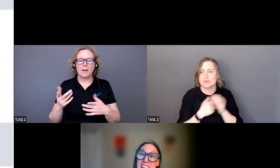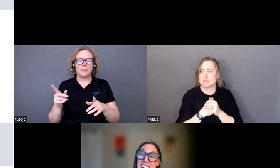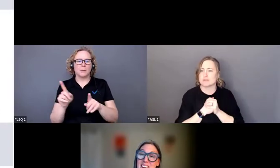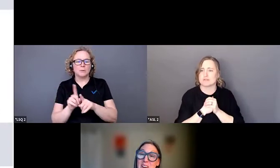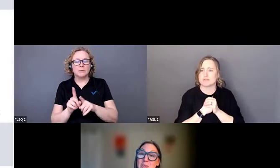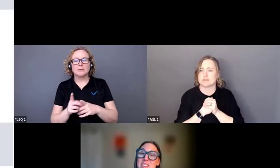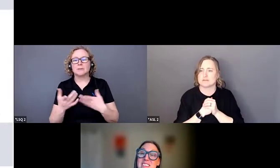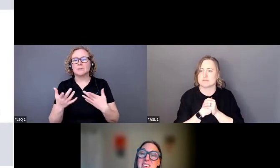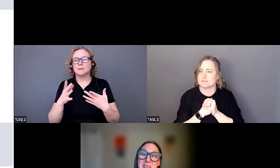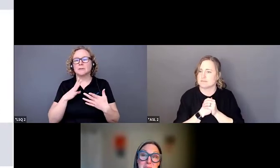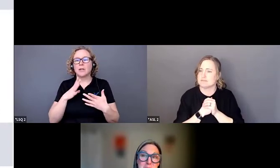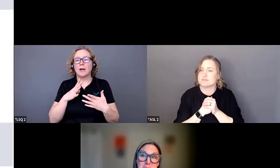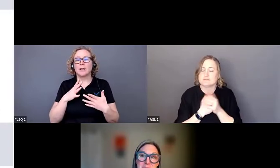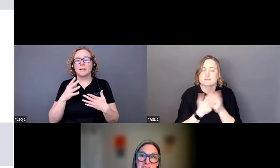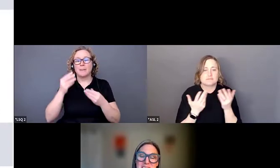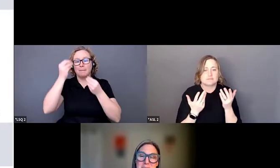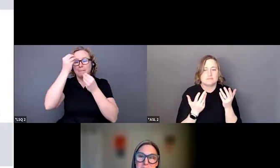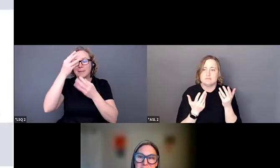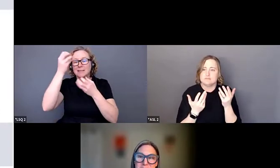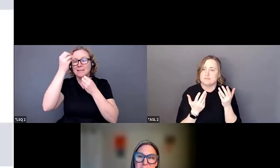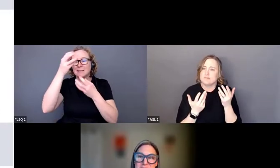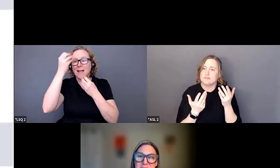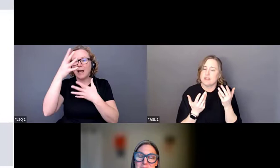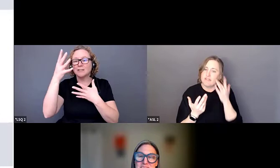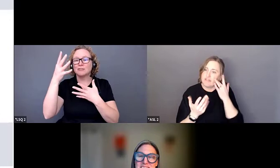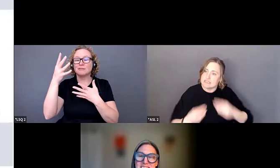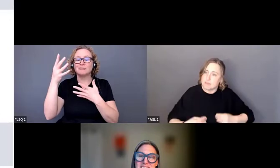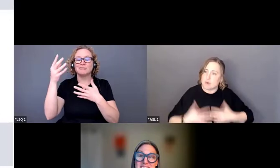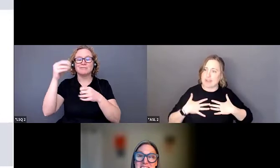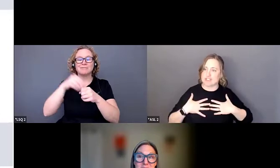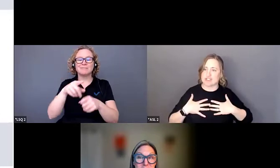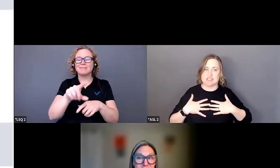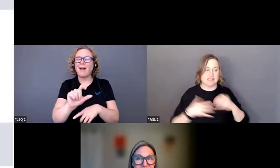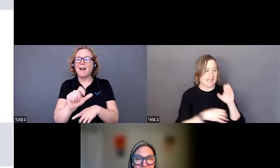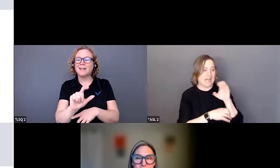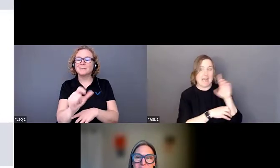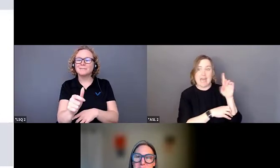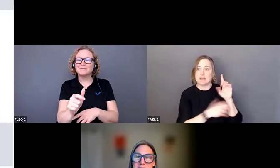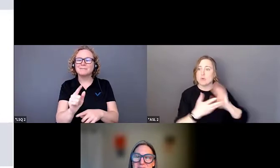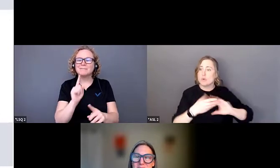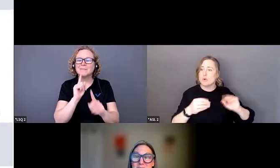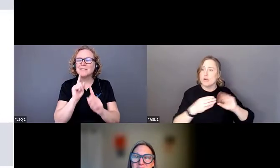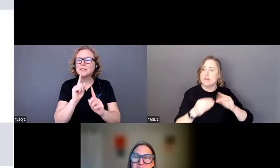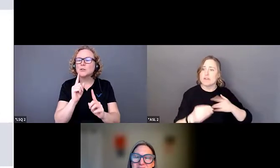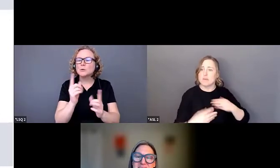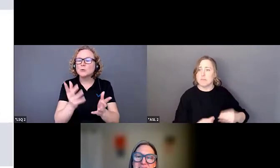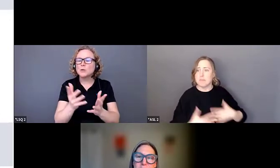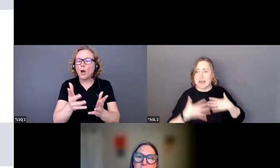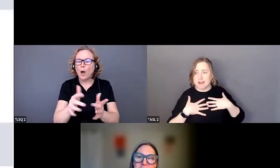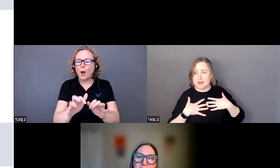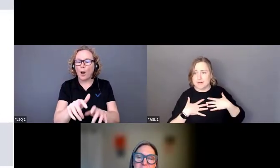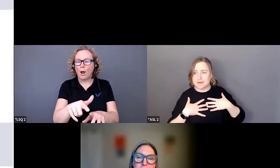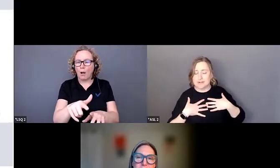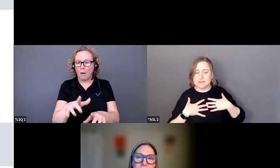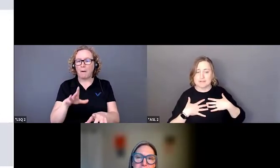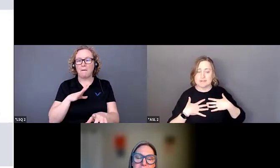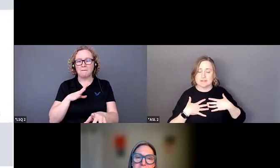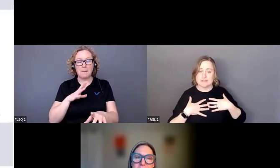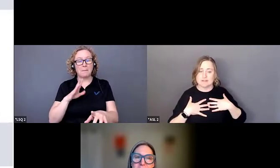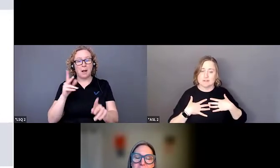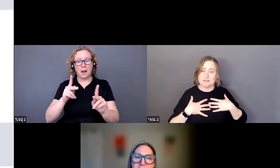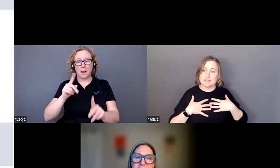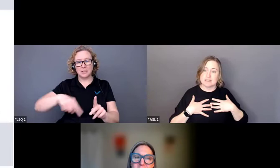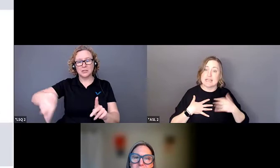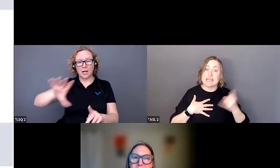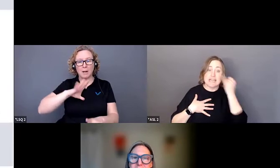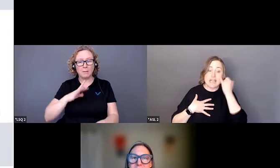Indigenous, but receiving beautiful inspiration from Ed's words, seeing how it relates perhaps to their own experience on the bottom of